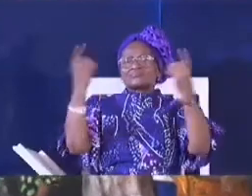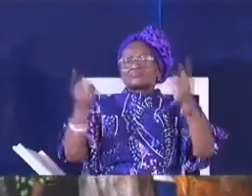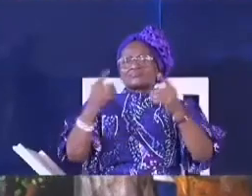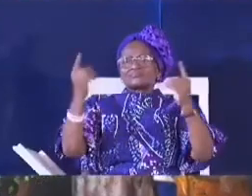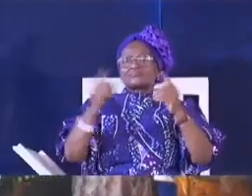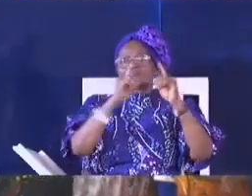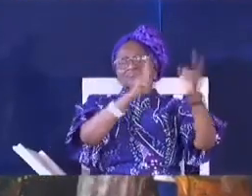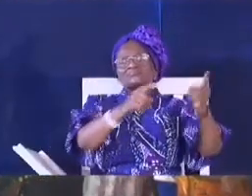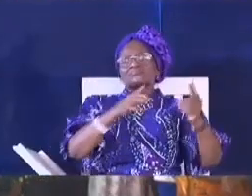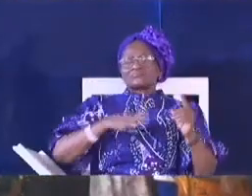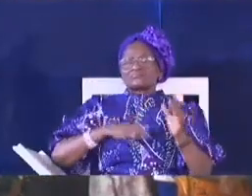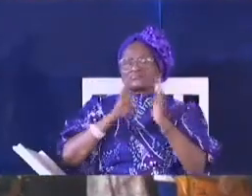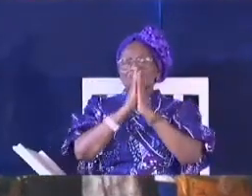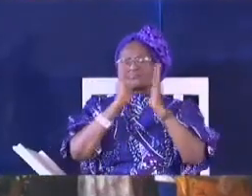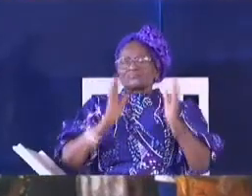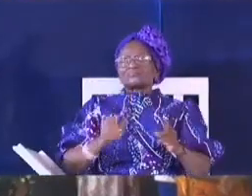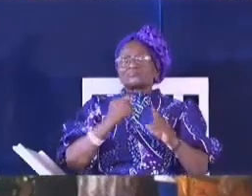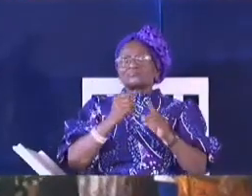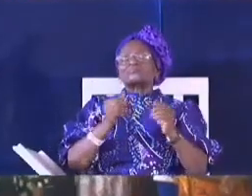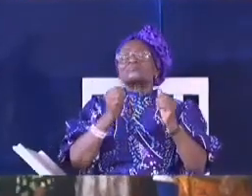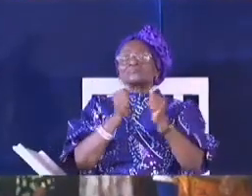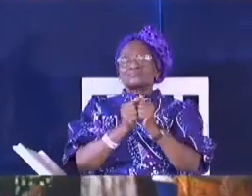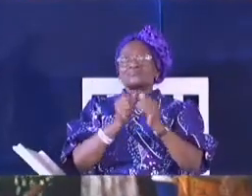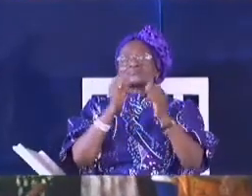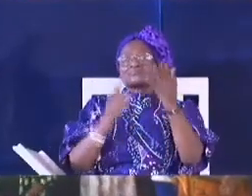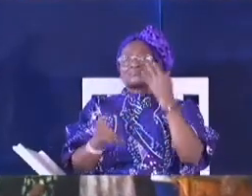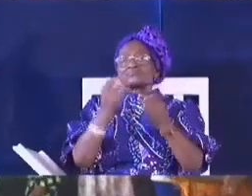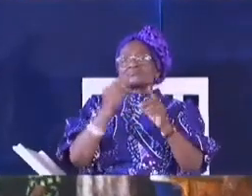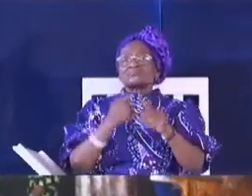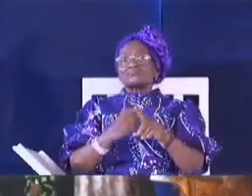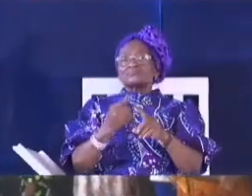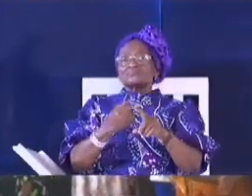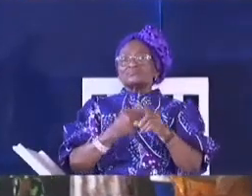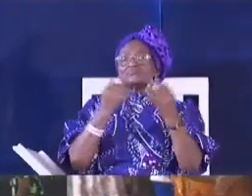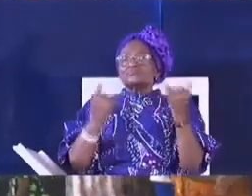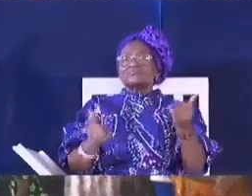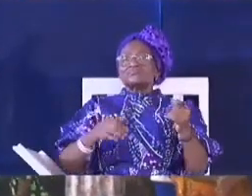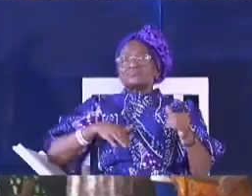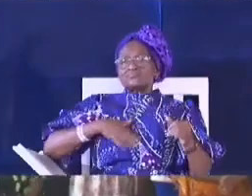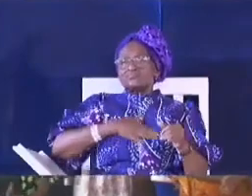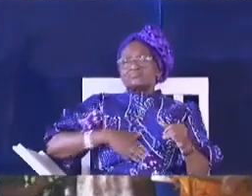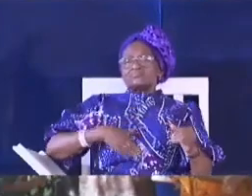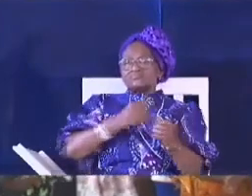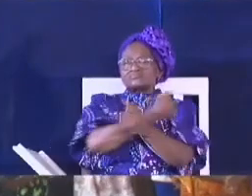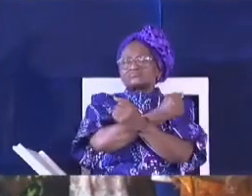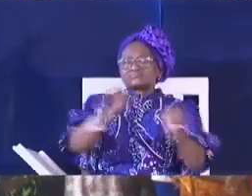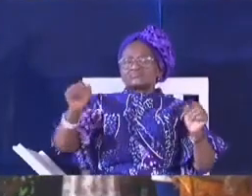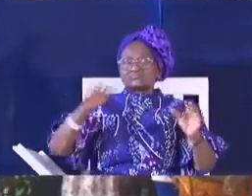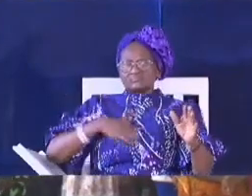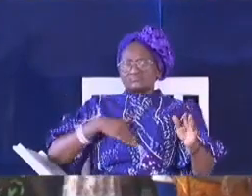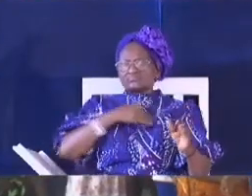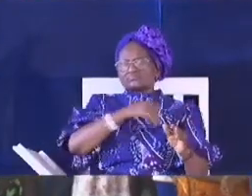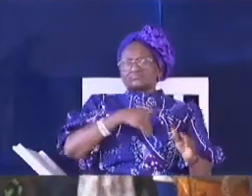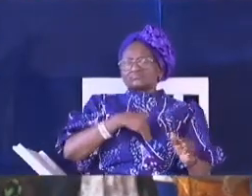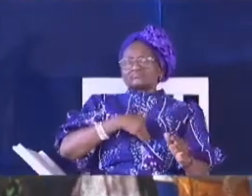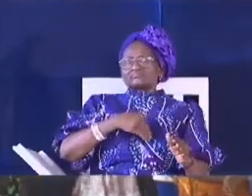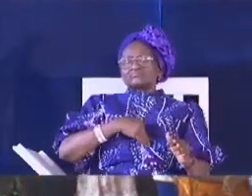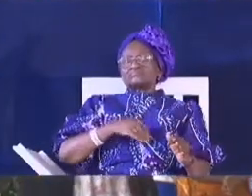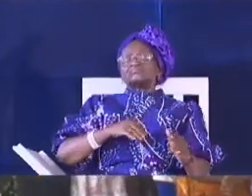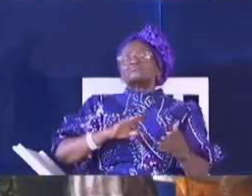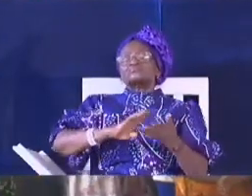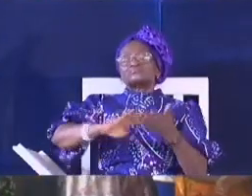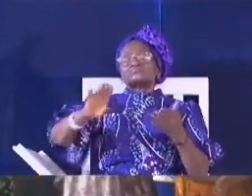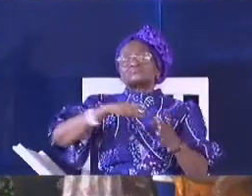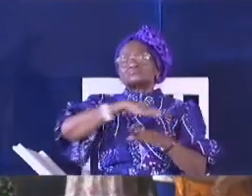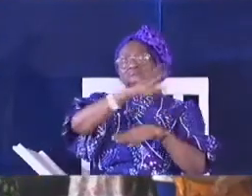fire from now on. So please, save my soul. Forgive all my sins.